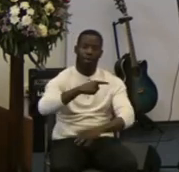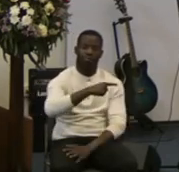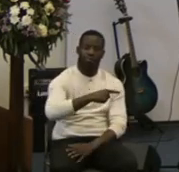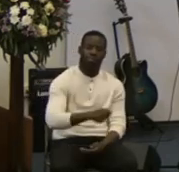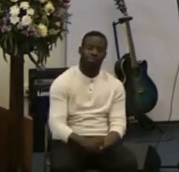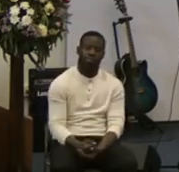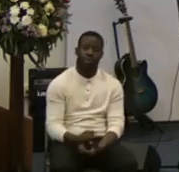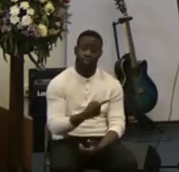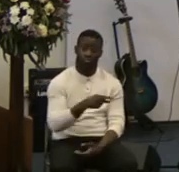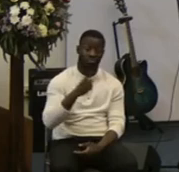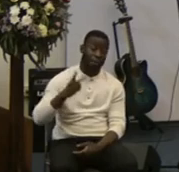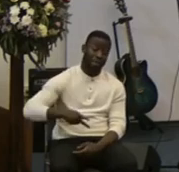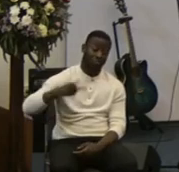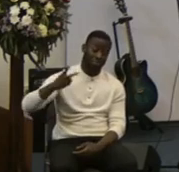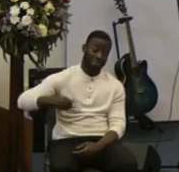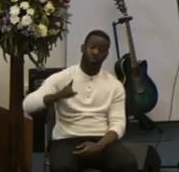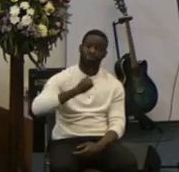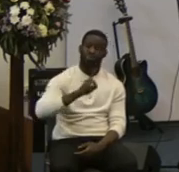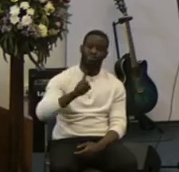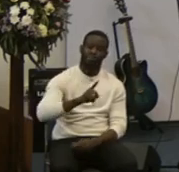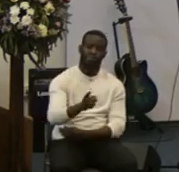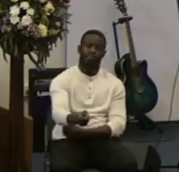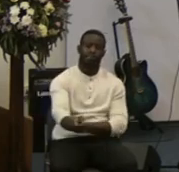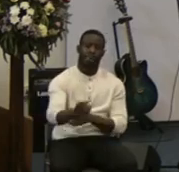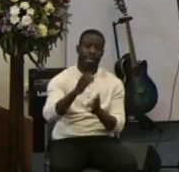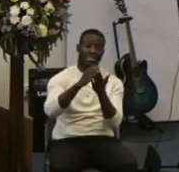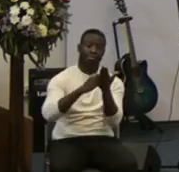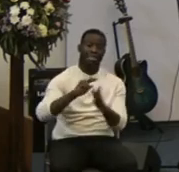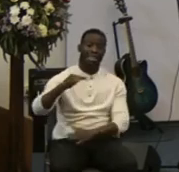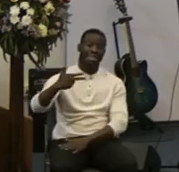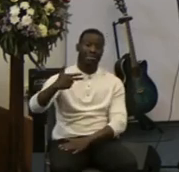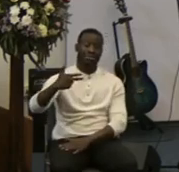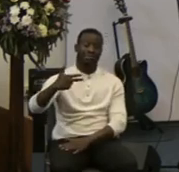you, and I will keep repeating to you, particularly up to chapter 8,